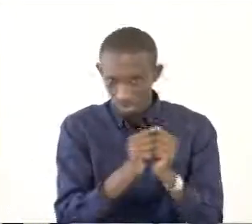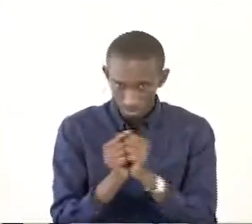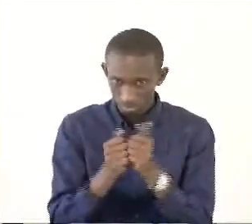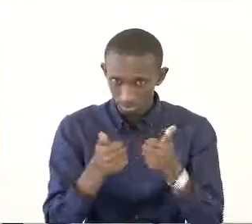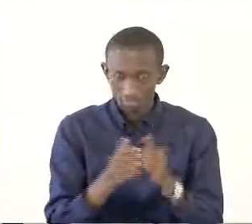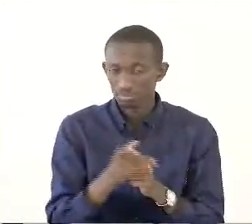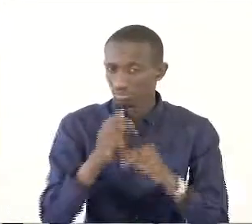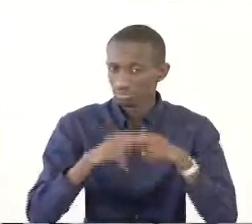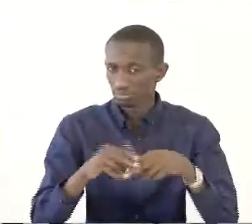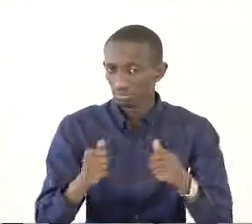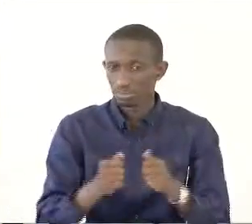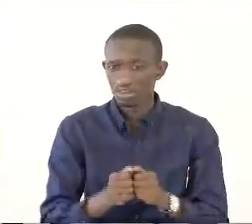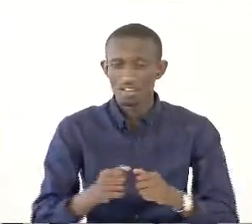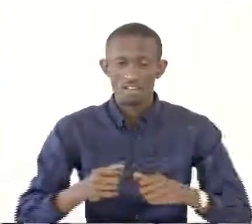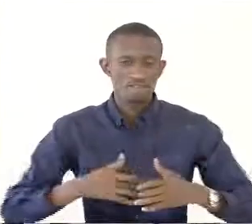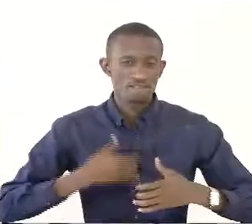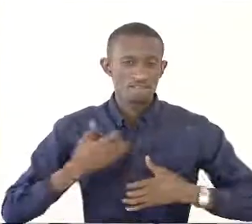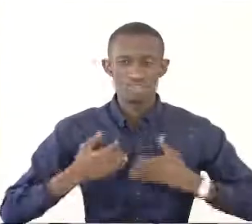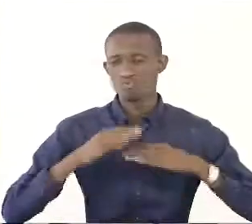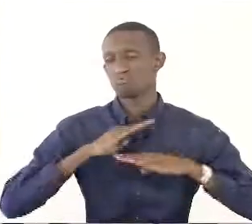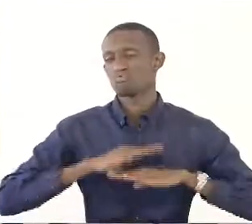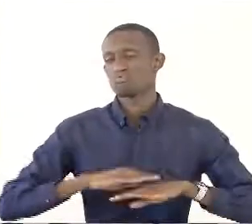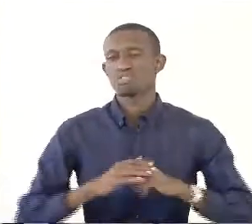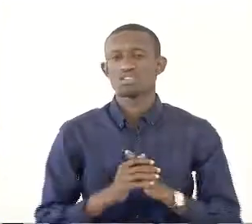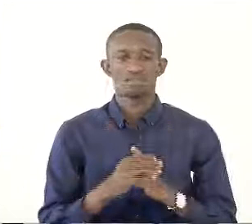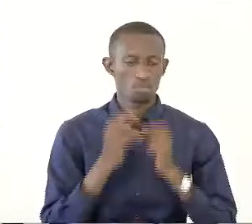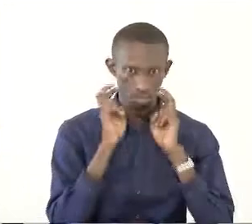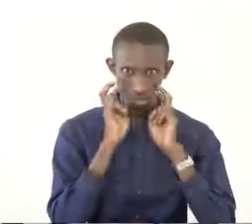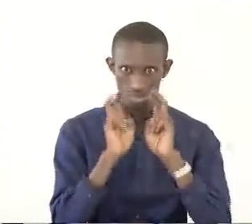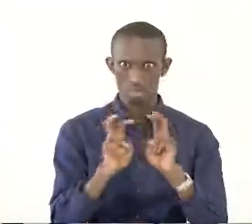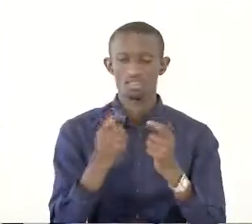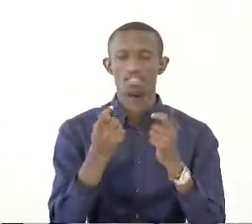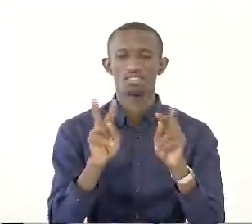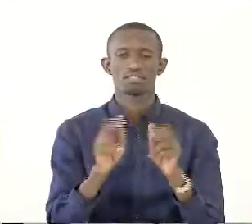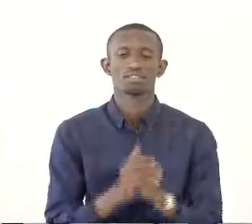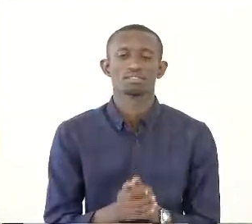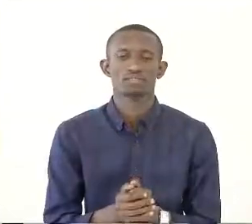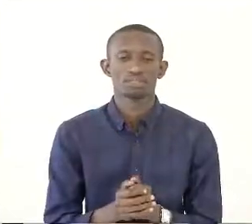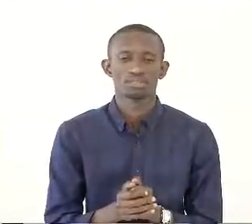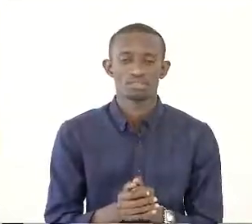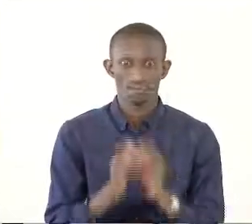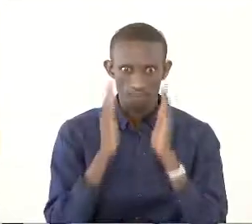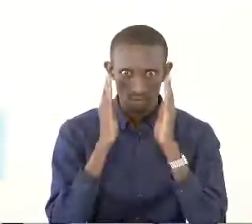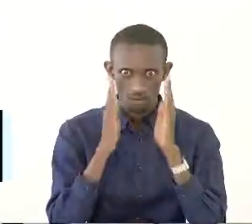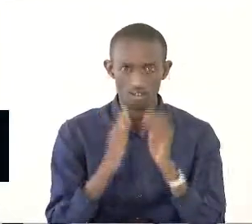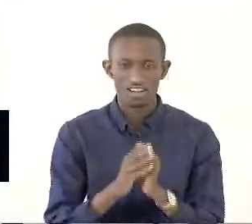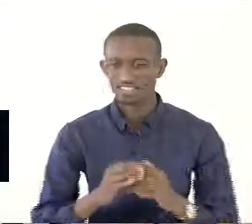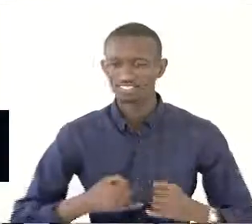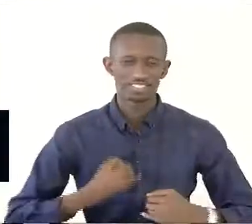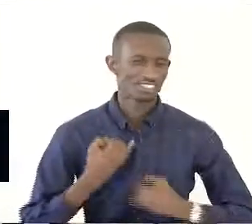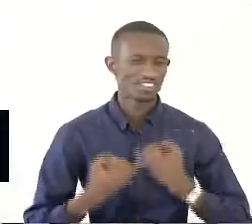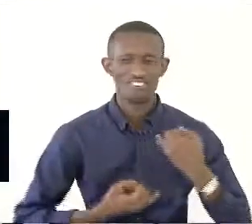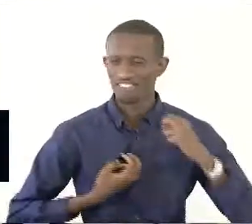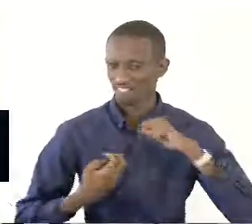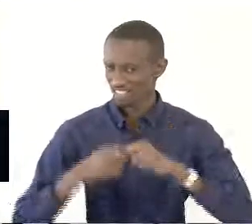You sit comfortably in front of your TV screen, and then you follow and you enjoy